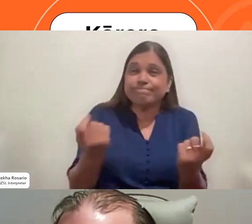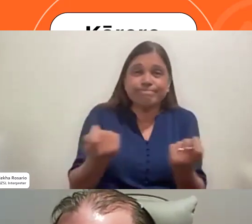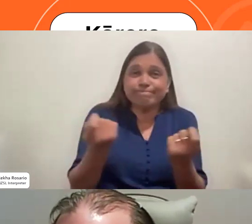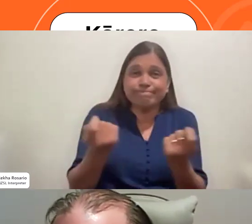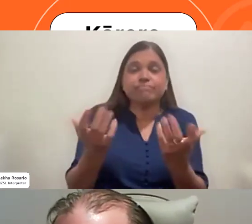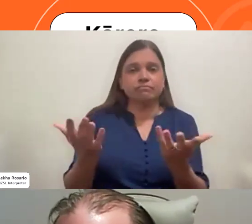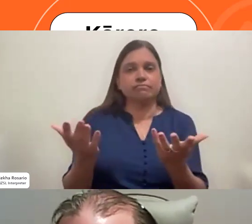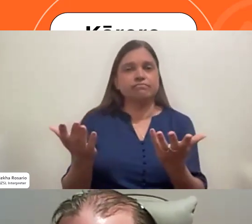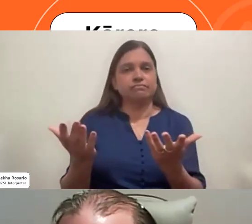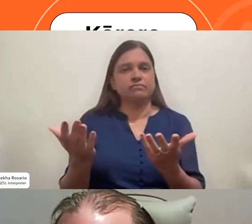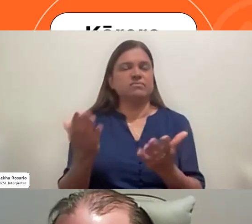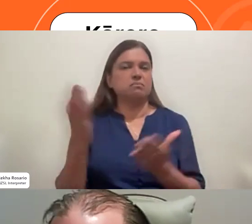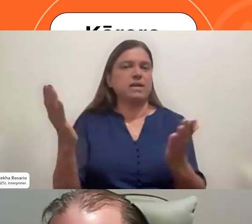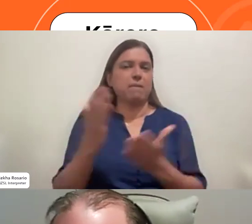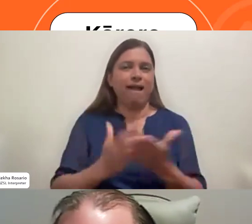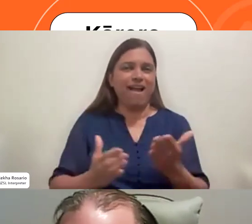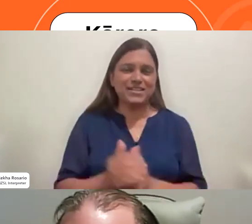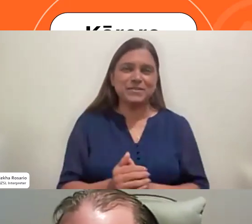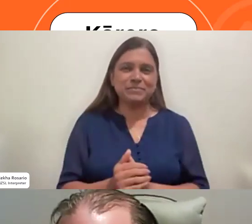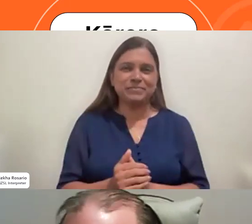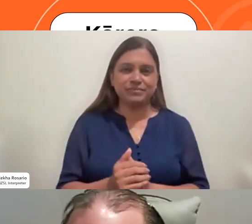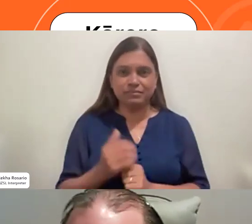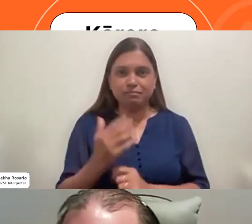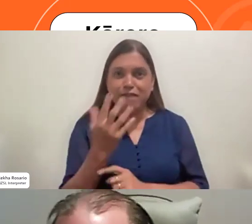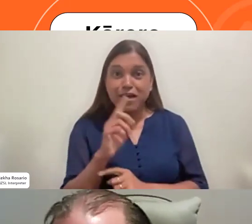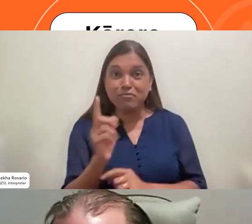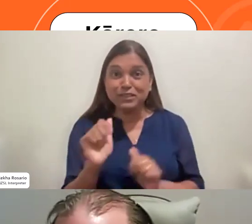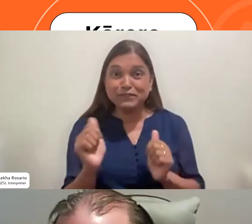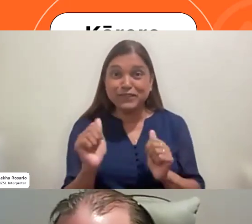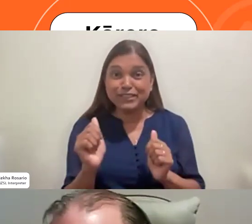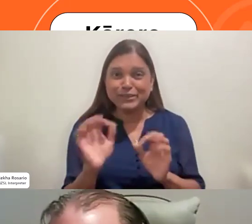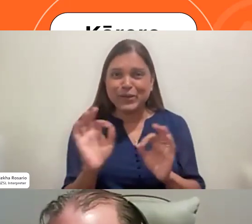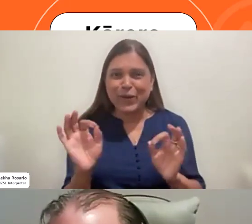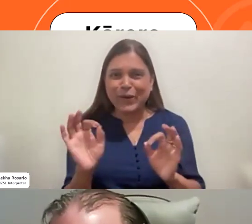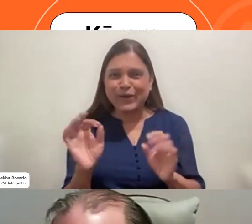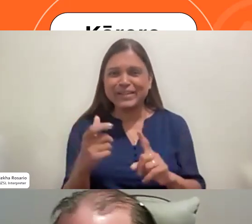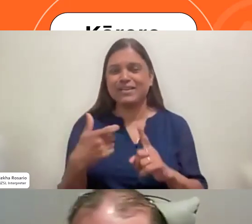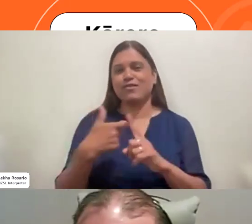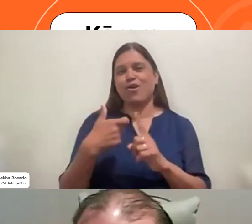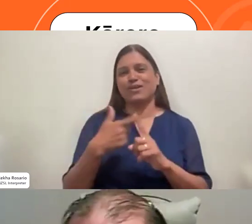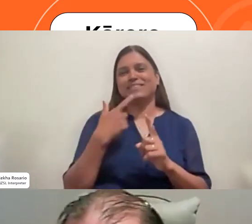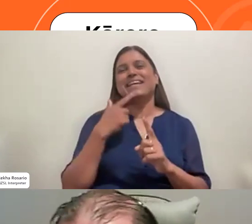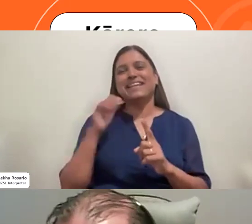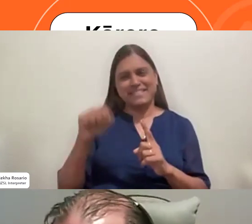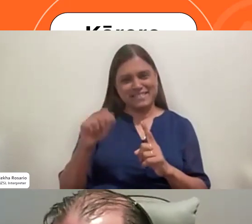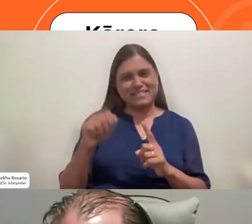So yeah, I think I don't know if I've done 5 minutes or 2. Perfect. Thank you very